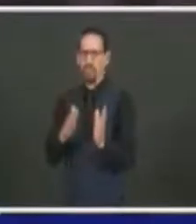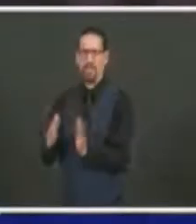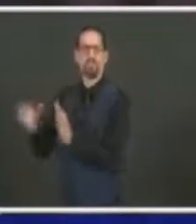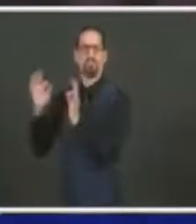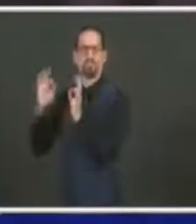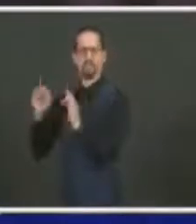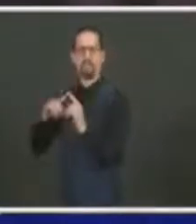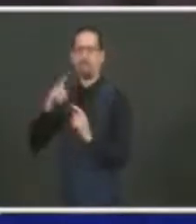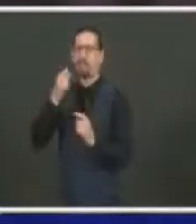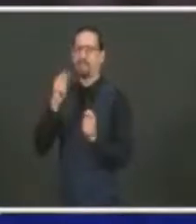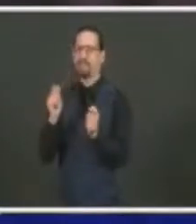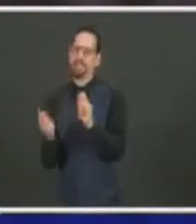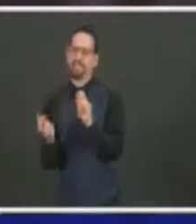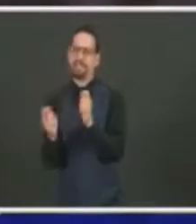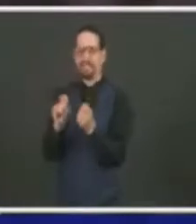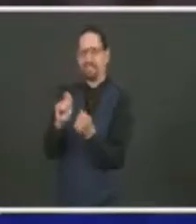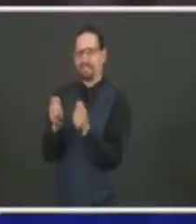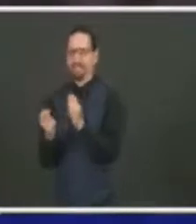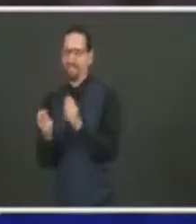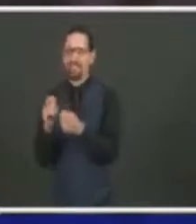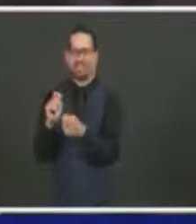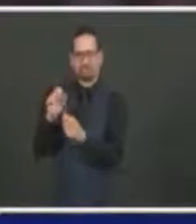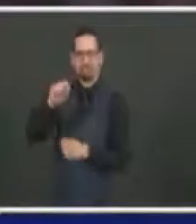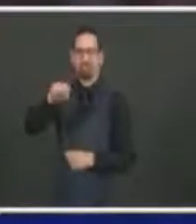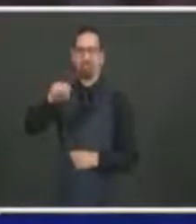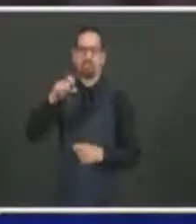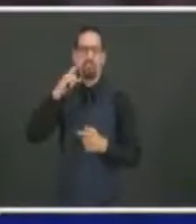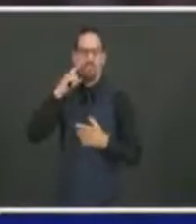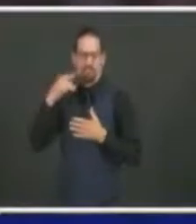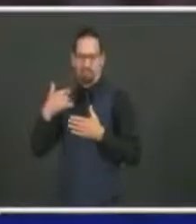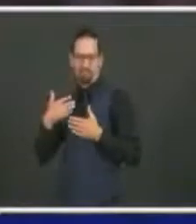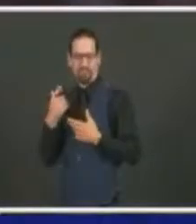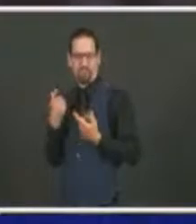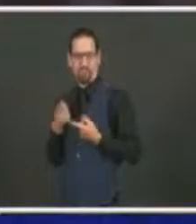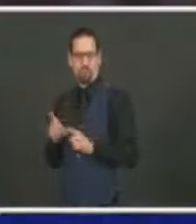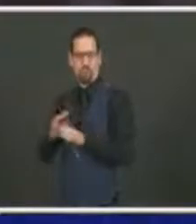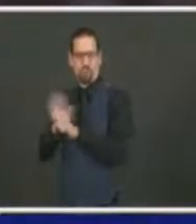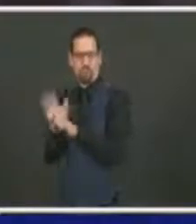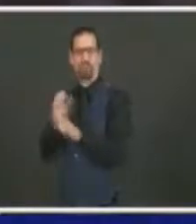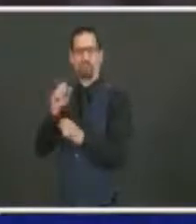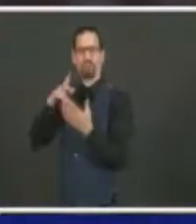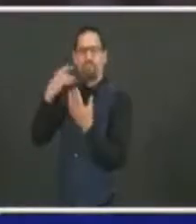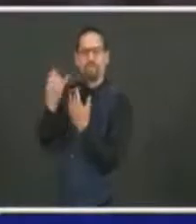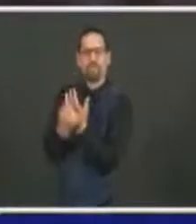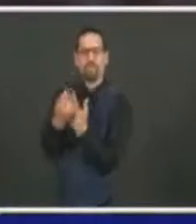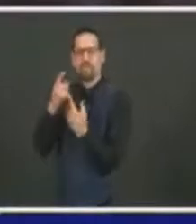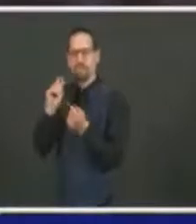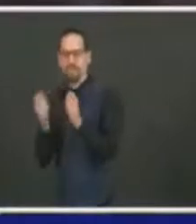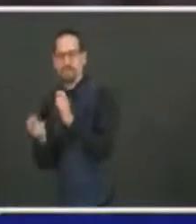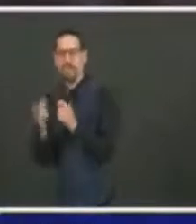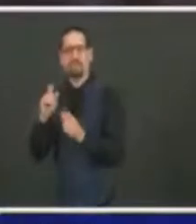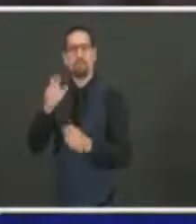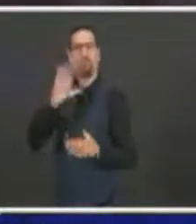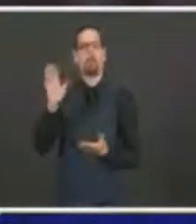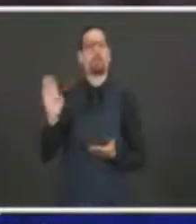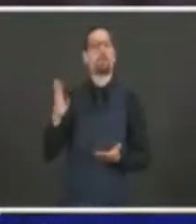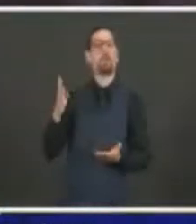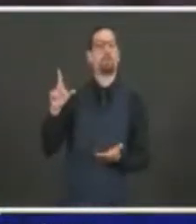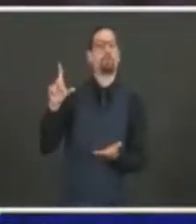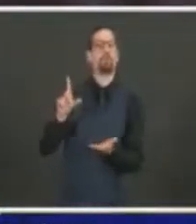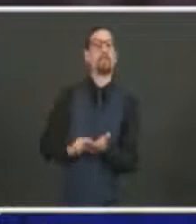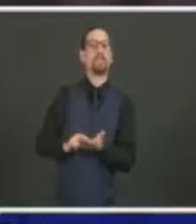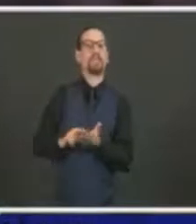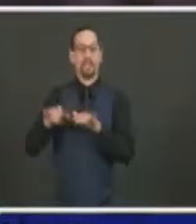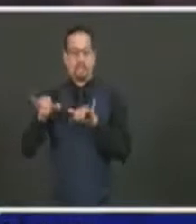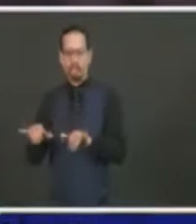adapt and to, as a result, modify their project. We don't know precisely what the final outcome will be, but